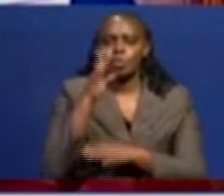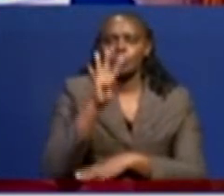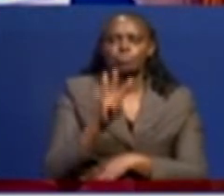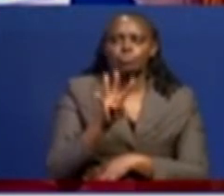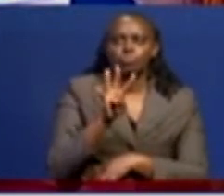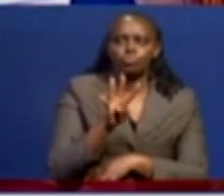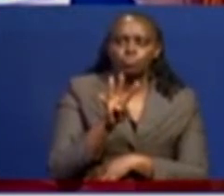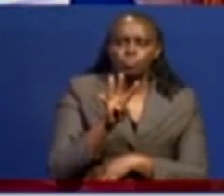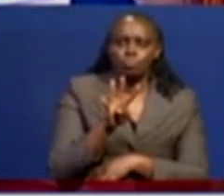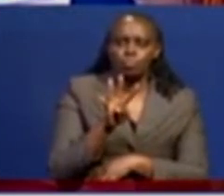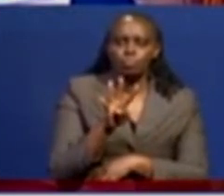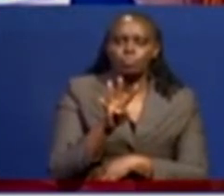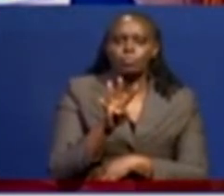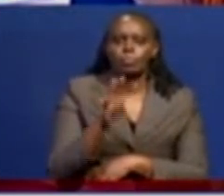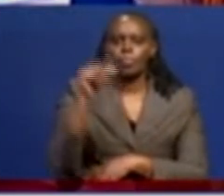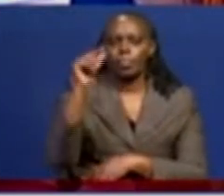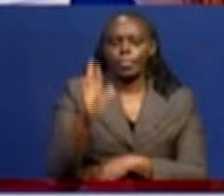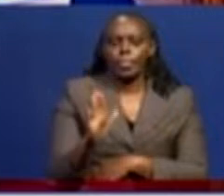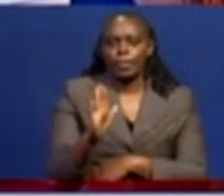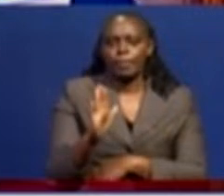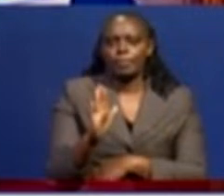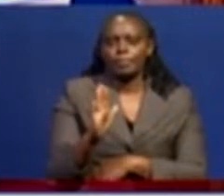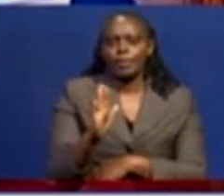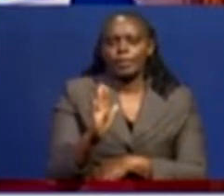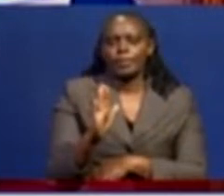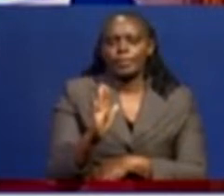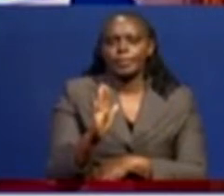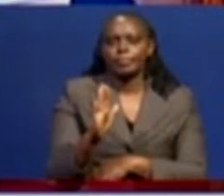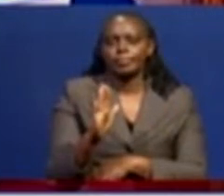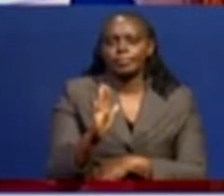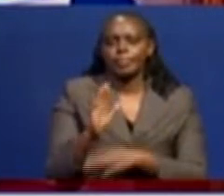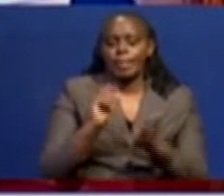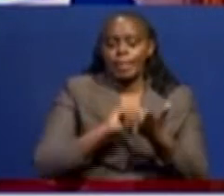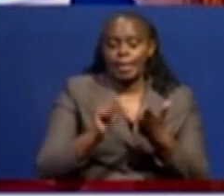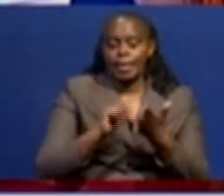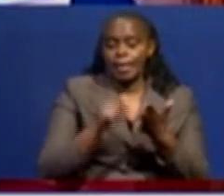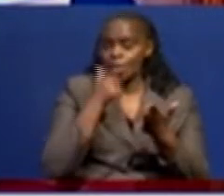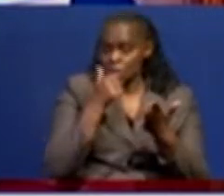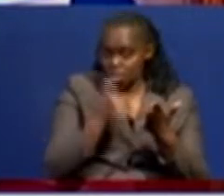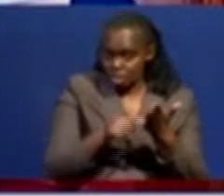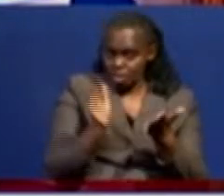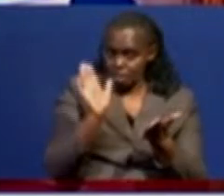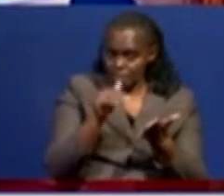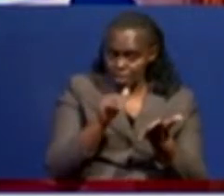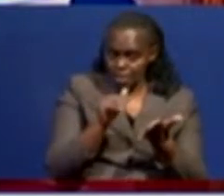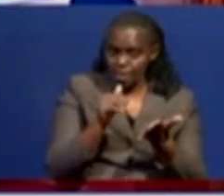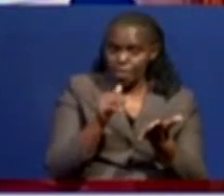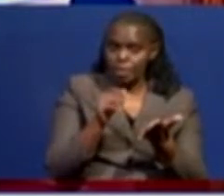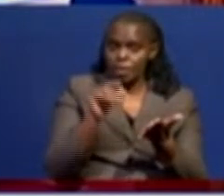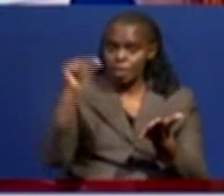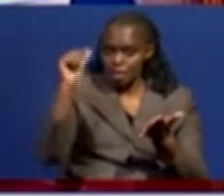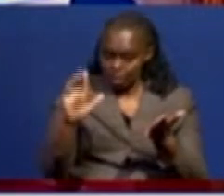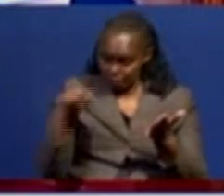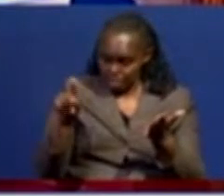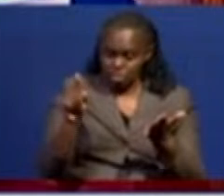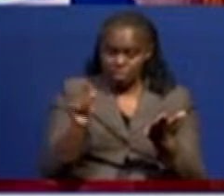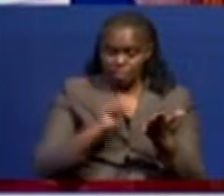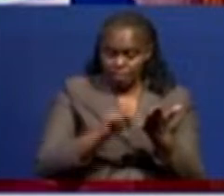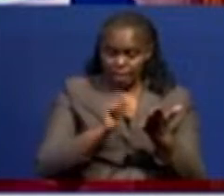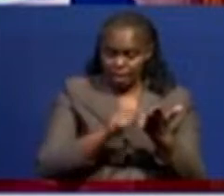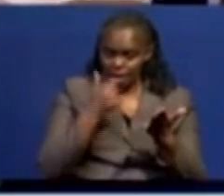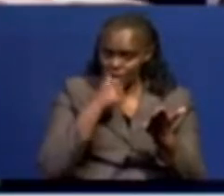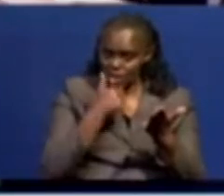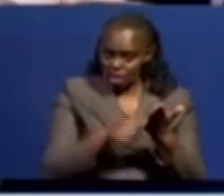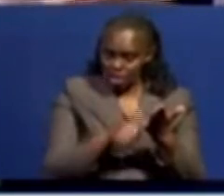Yes. Page 4. The governor writes back. Yes. Writes back. Who is writing back? The